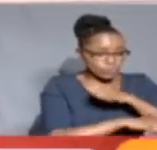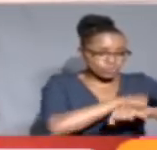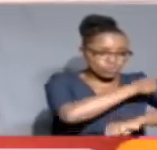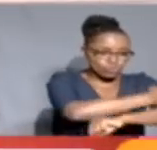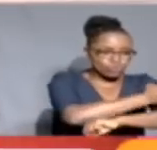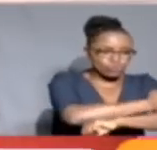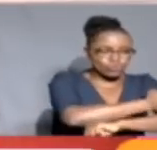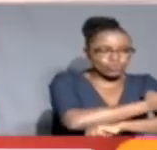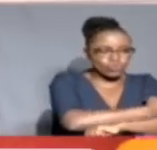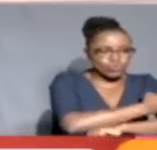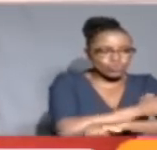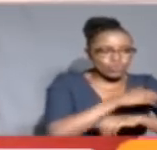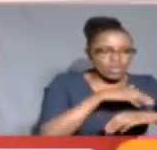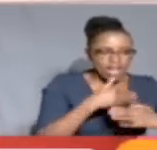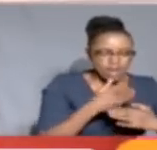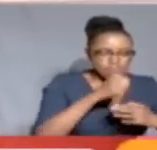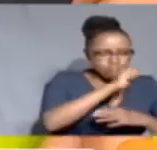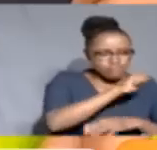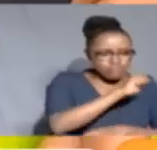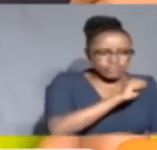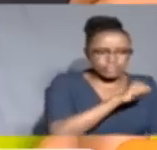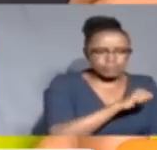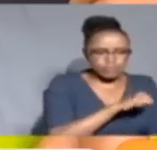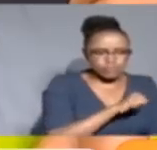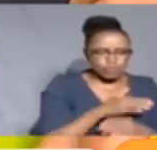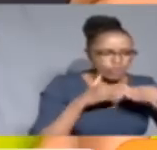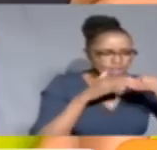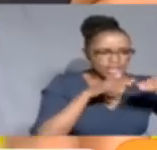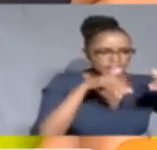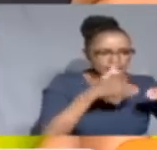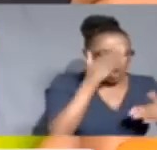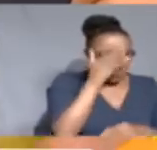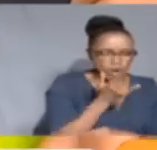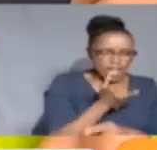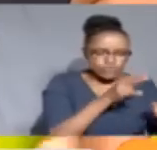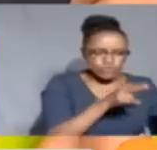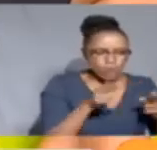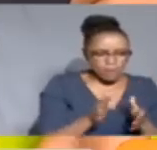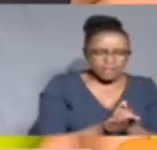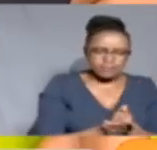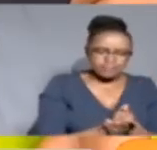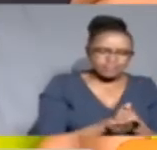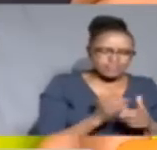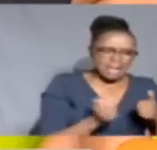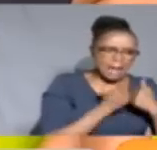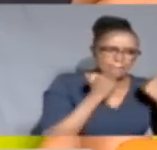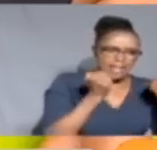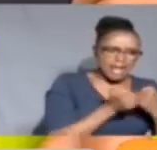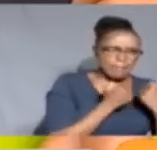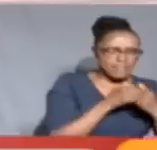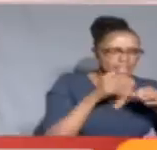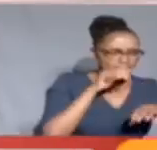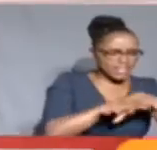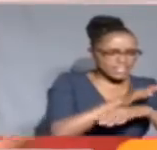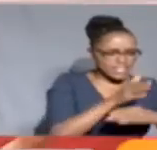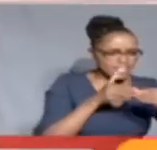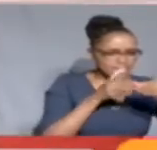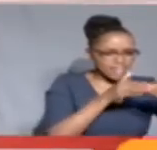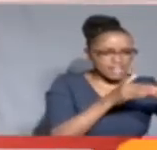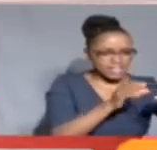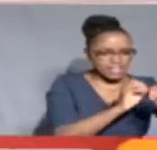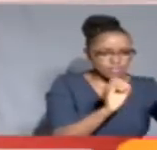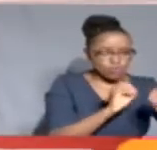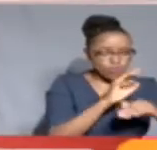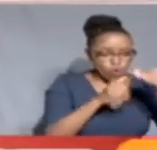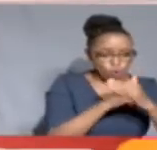school, how more can we guide them? Because obviously the backgrounds that they have, they're not getting enough guidance. Yeah, yeah. And that's where all